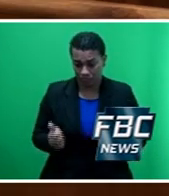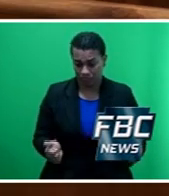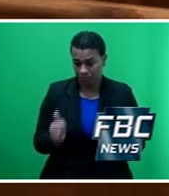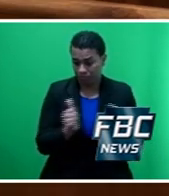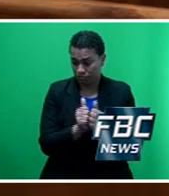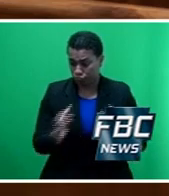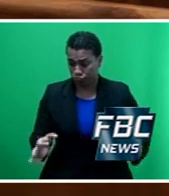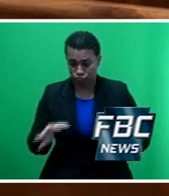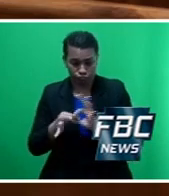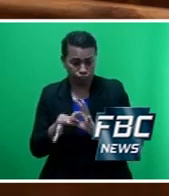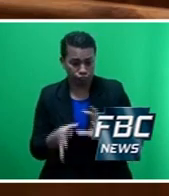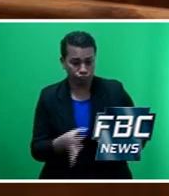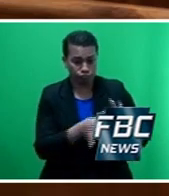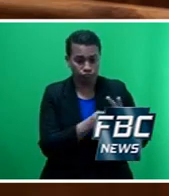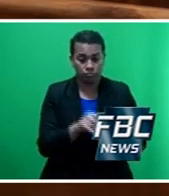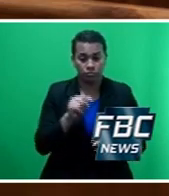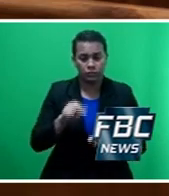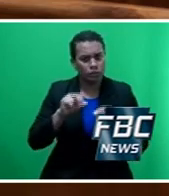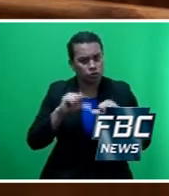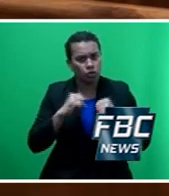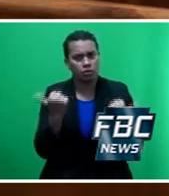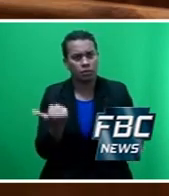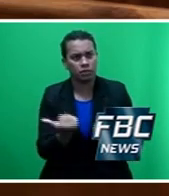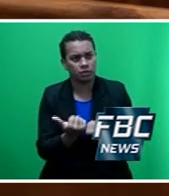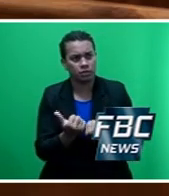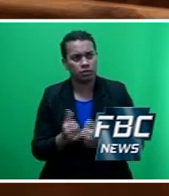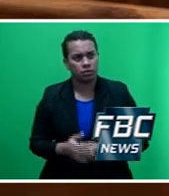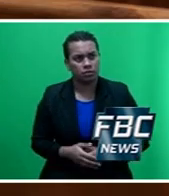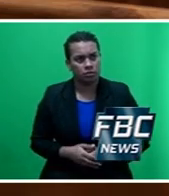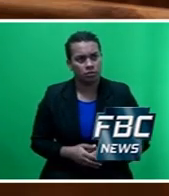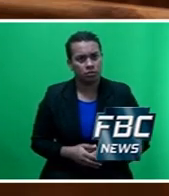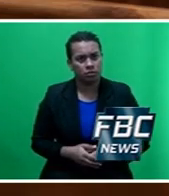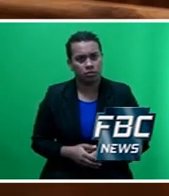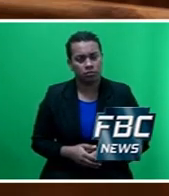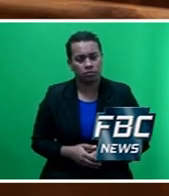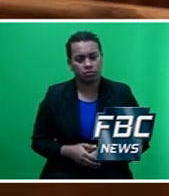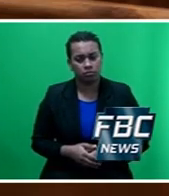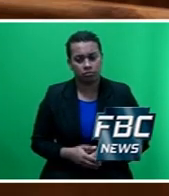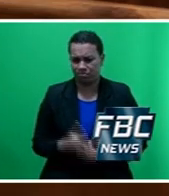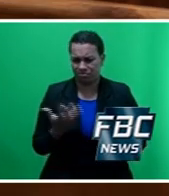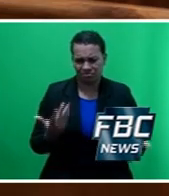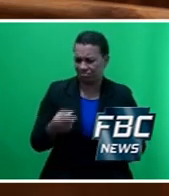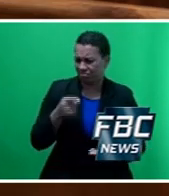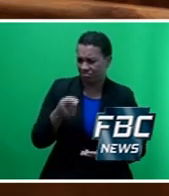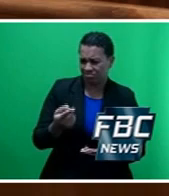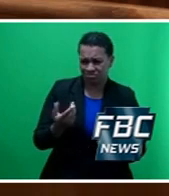apart from agreement. They preach a divisive society. We don't.